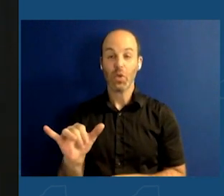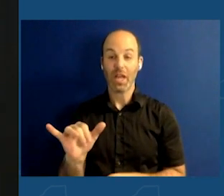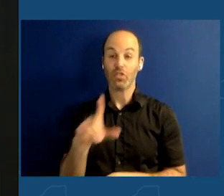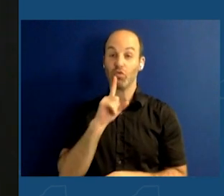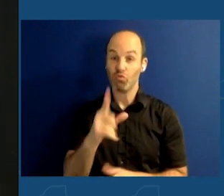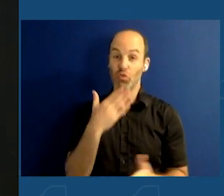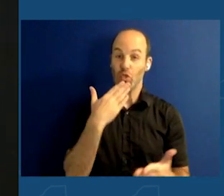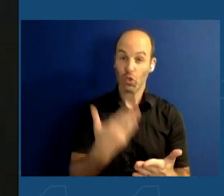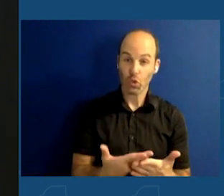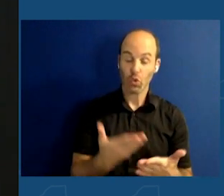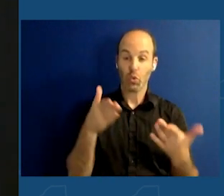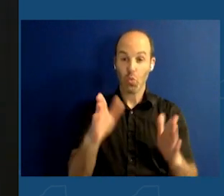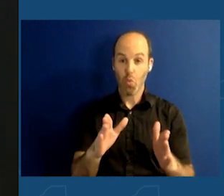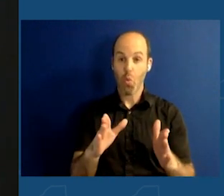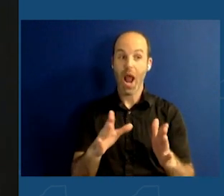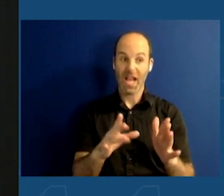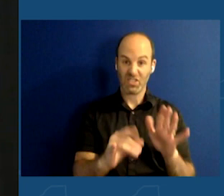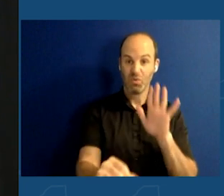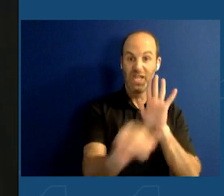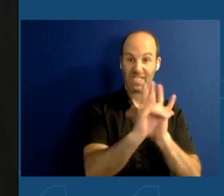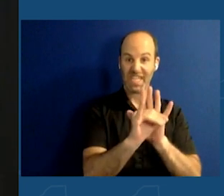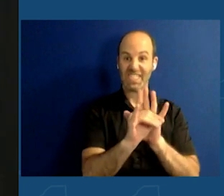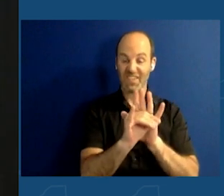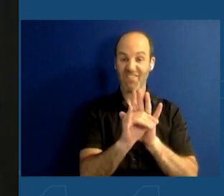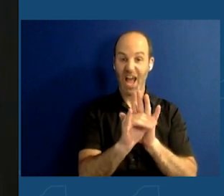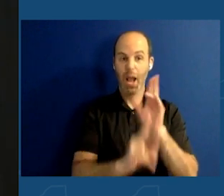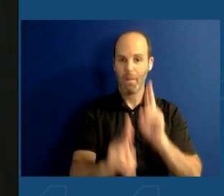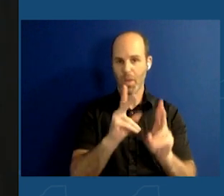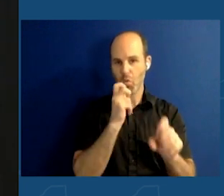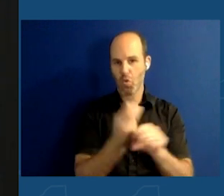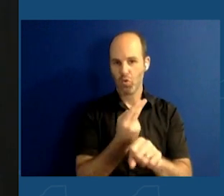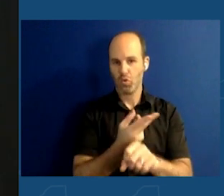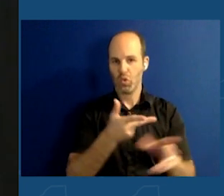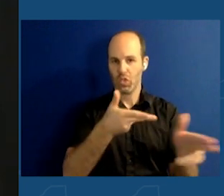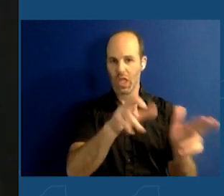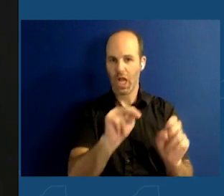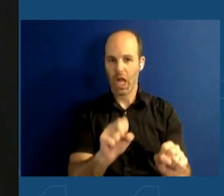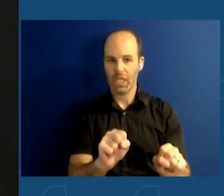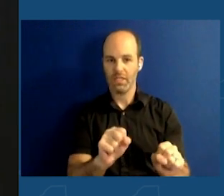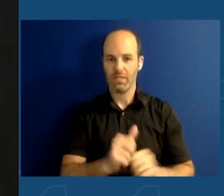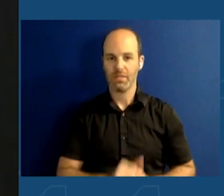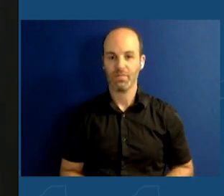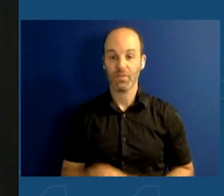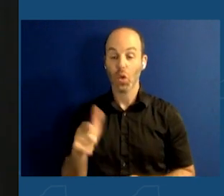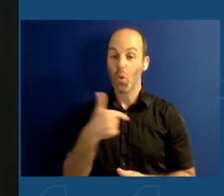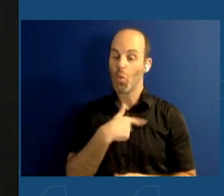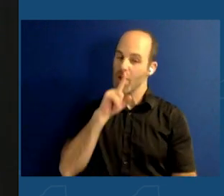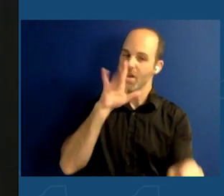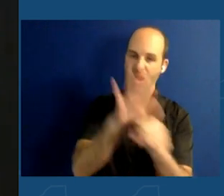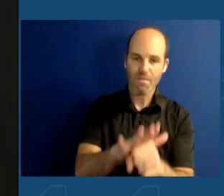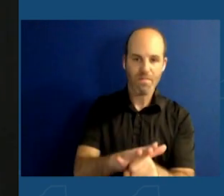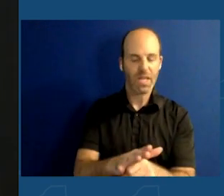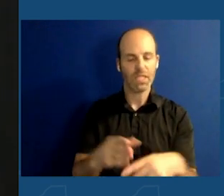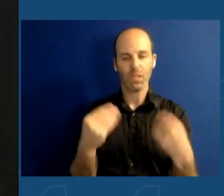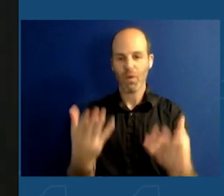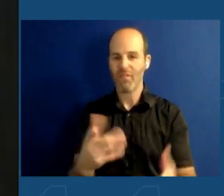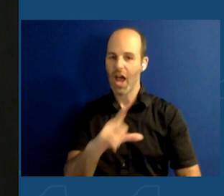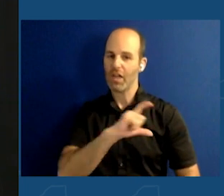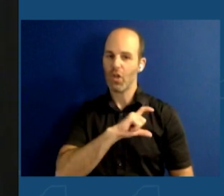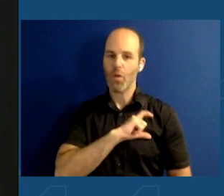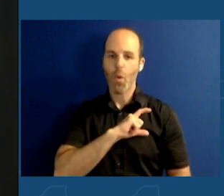those trigger pullers and shooters who are out there. We're committed to providing law enforcement with actionable